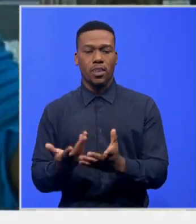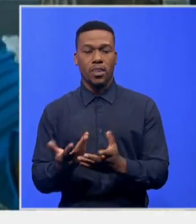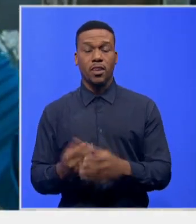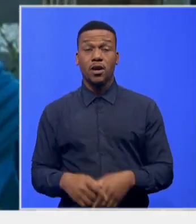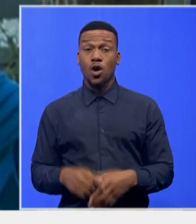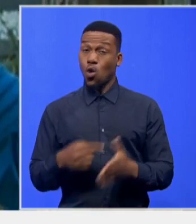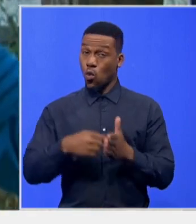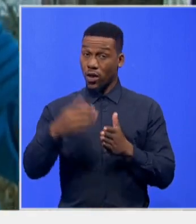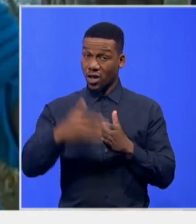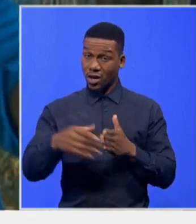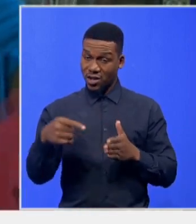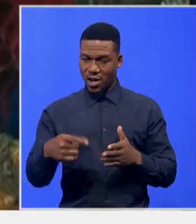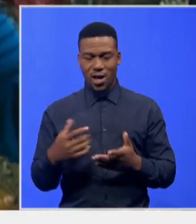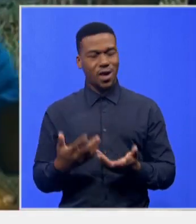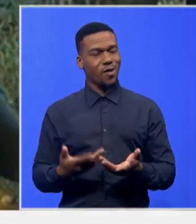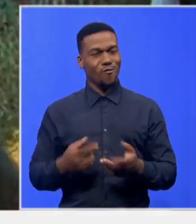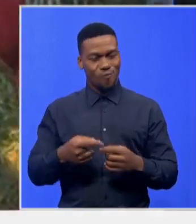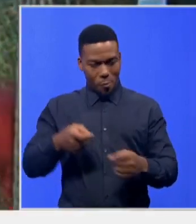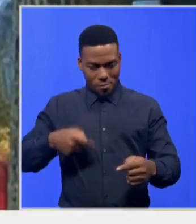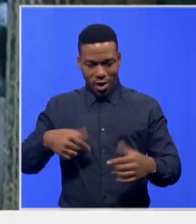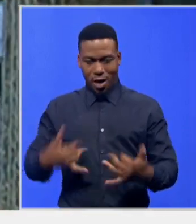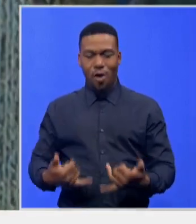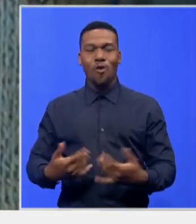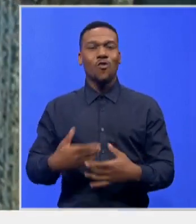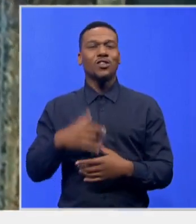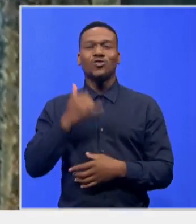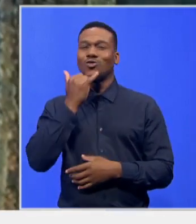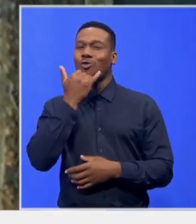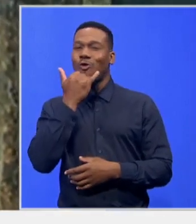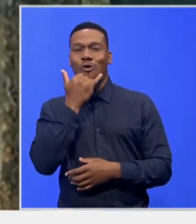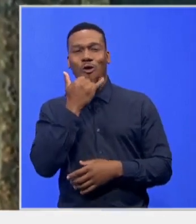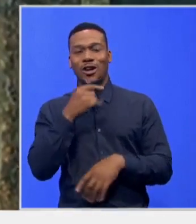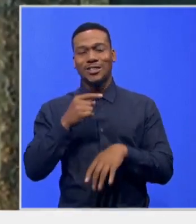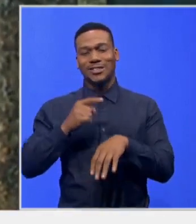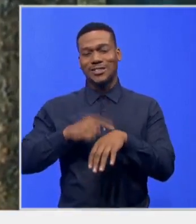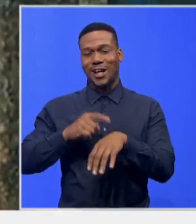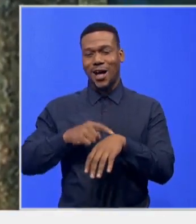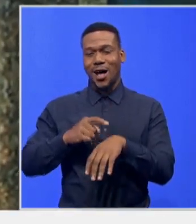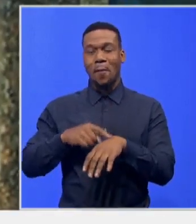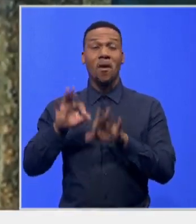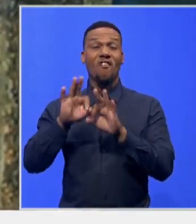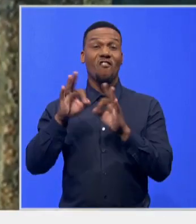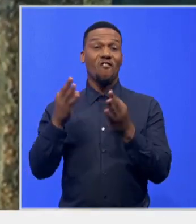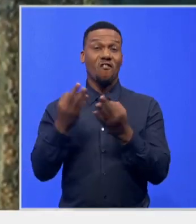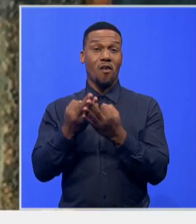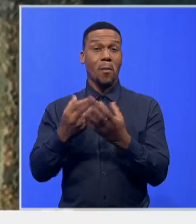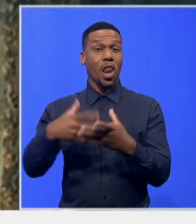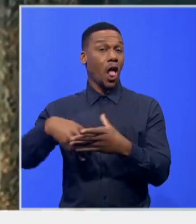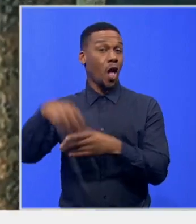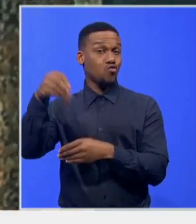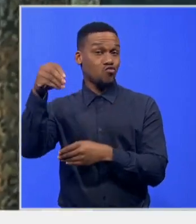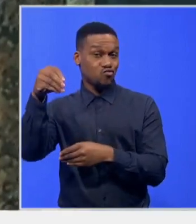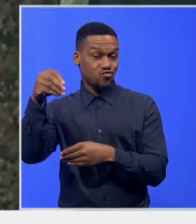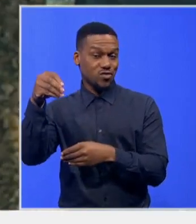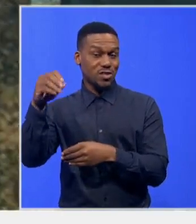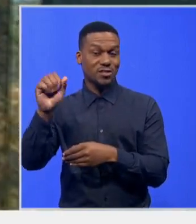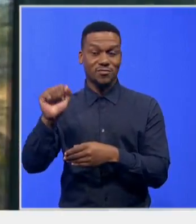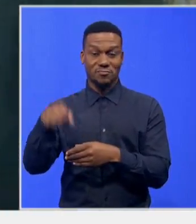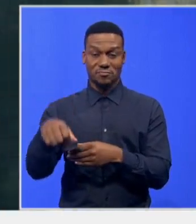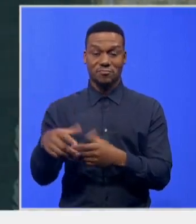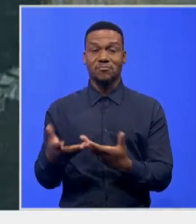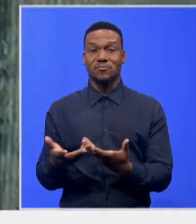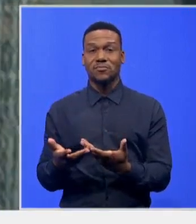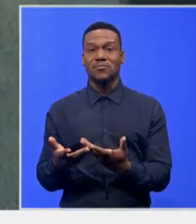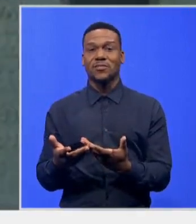a very joyous mood. We have planned a family outing, but in that we were also trying